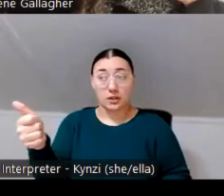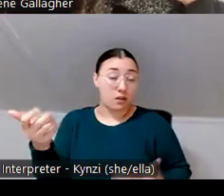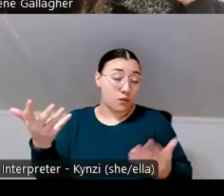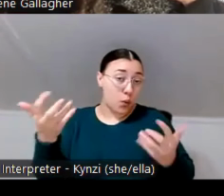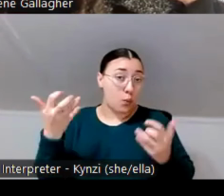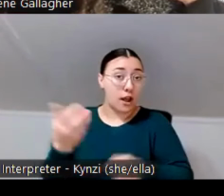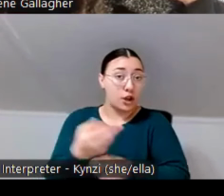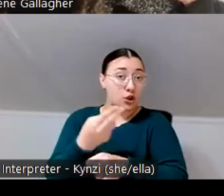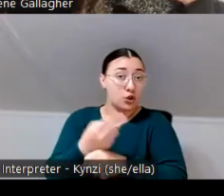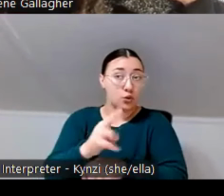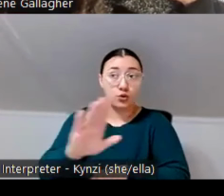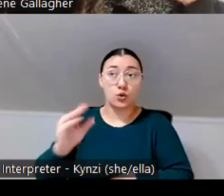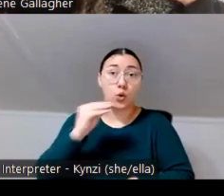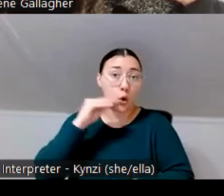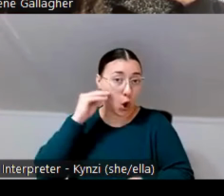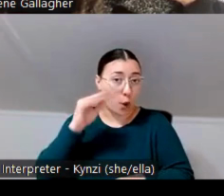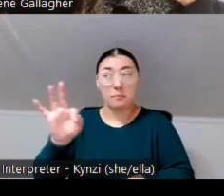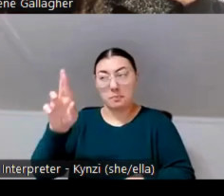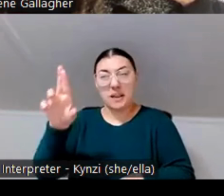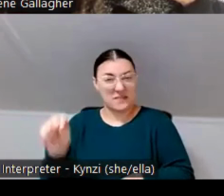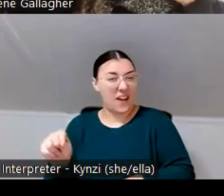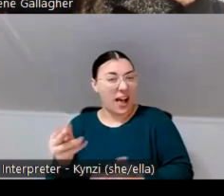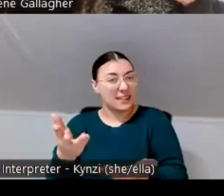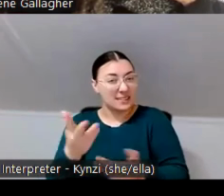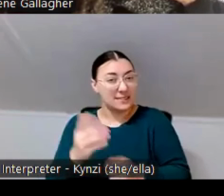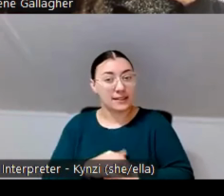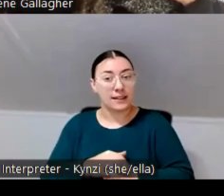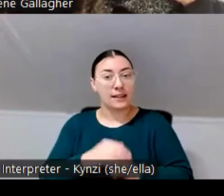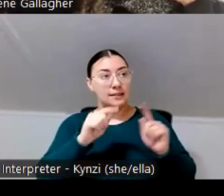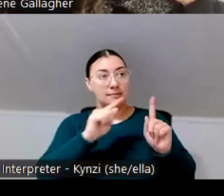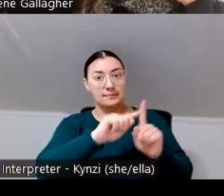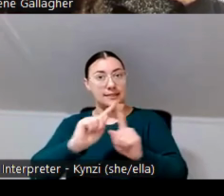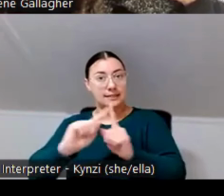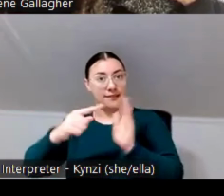to talk about tools used to measure weather.